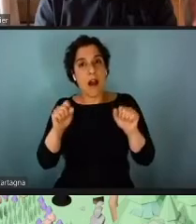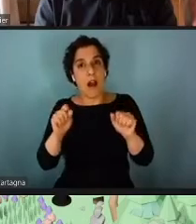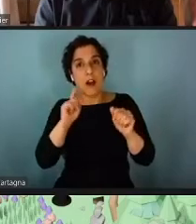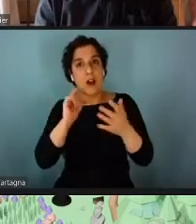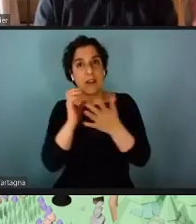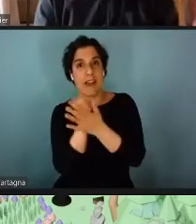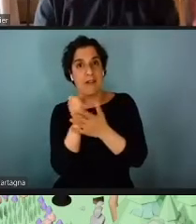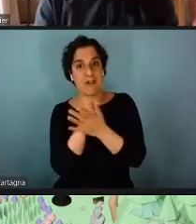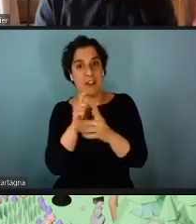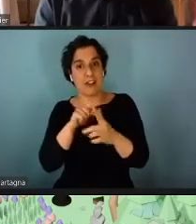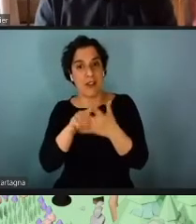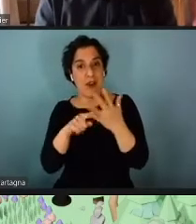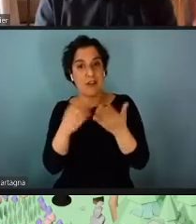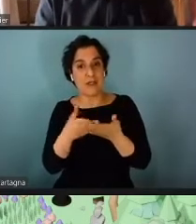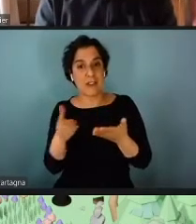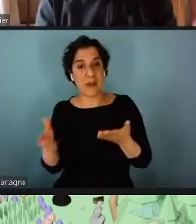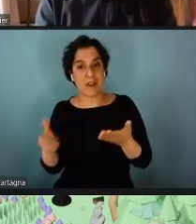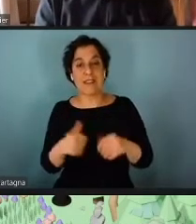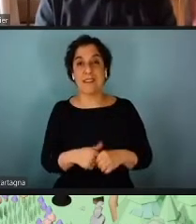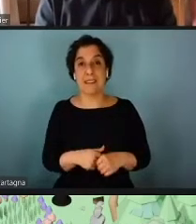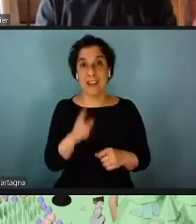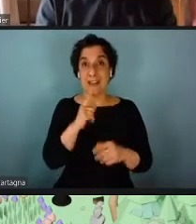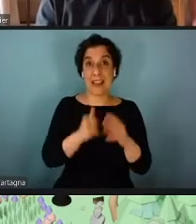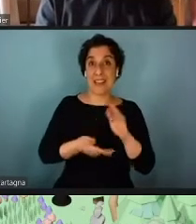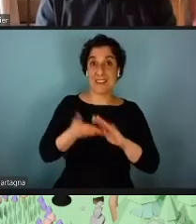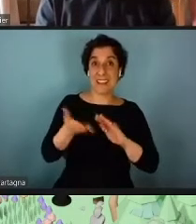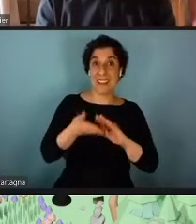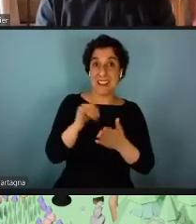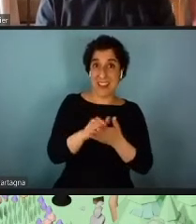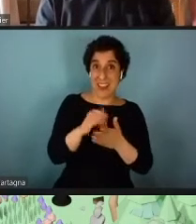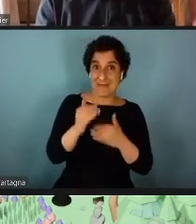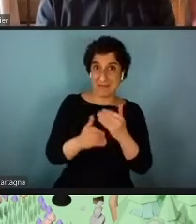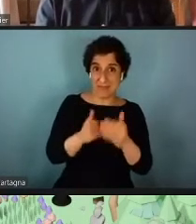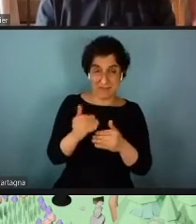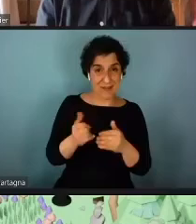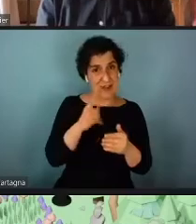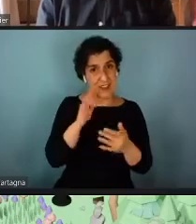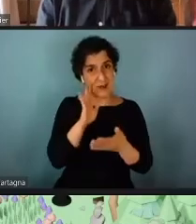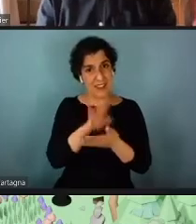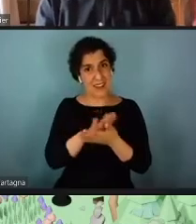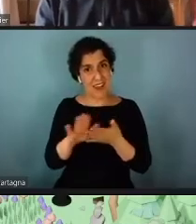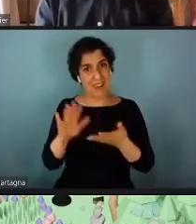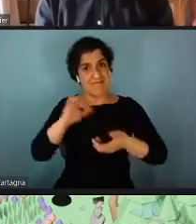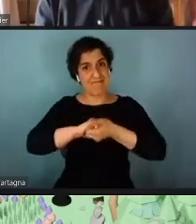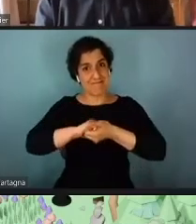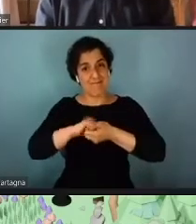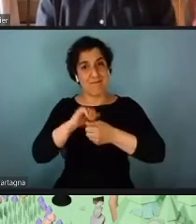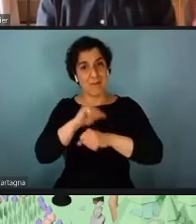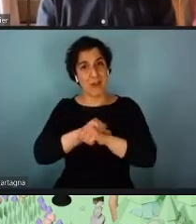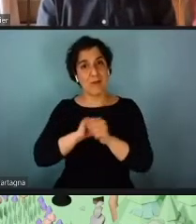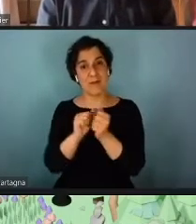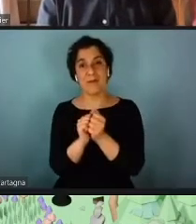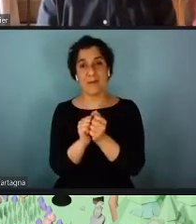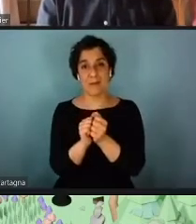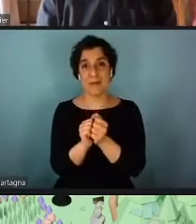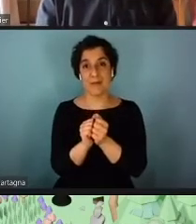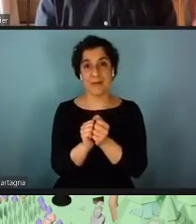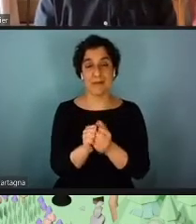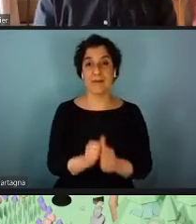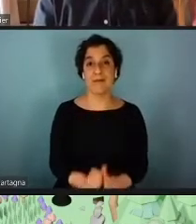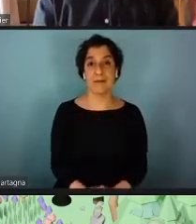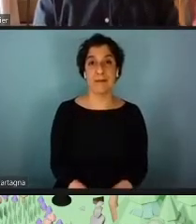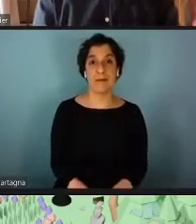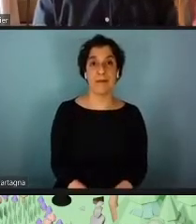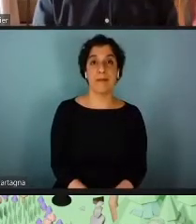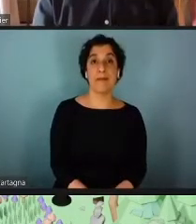resources and facilitate that, right? So it was a really nice collaboration where, I might have seen,